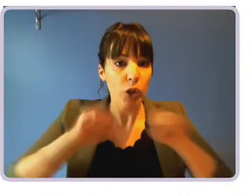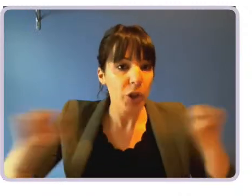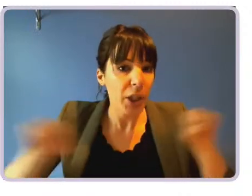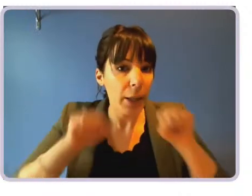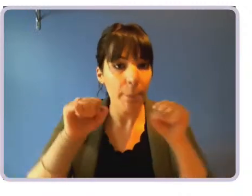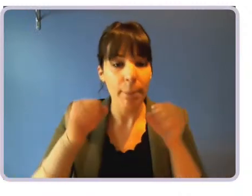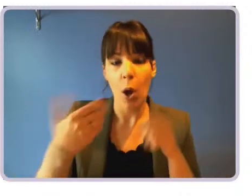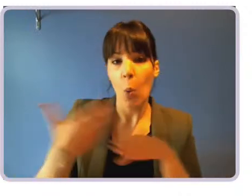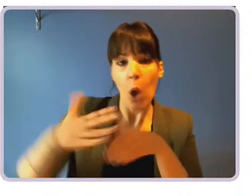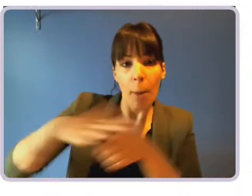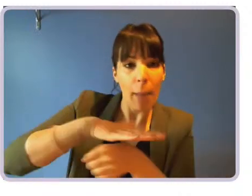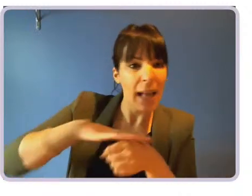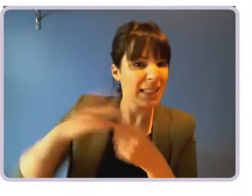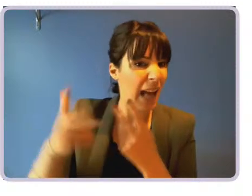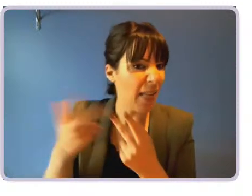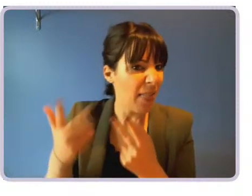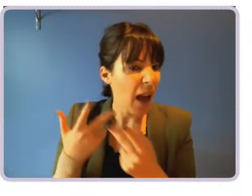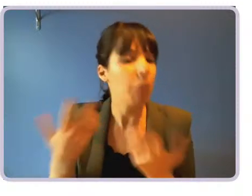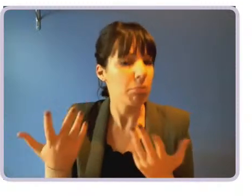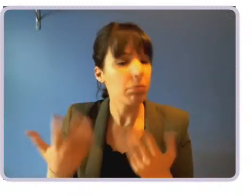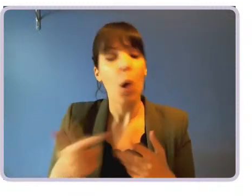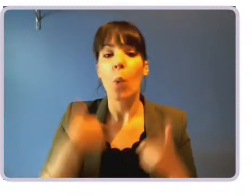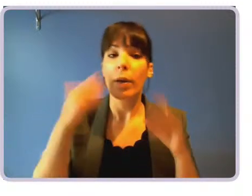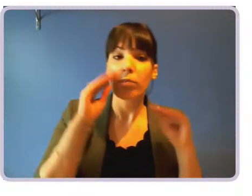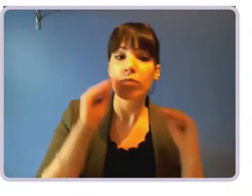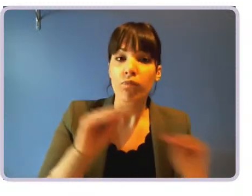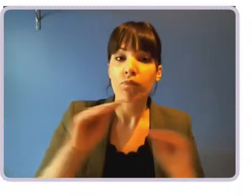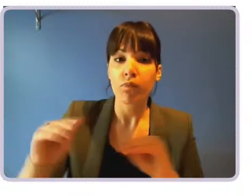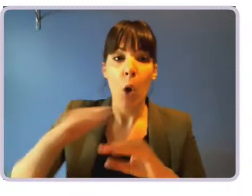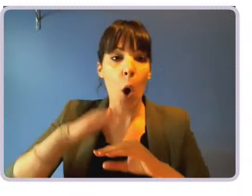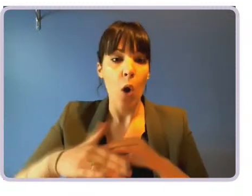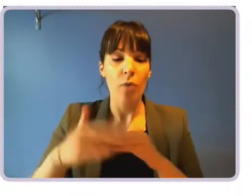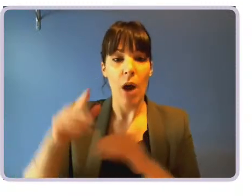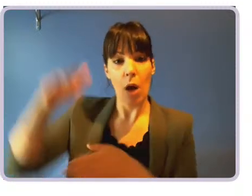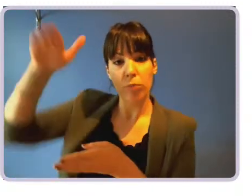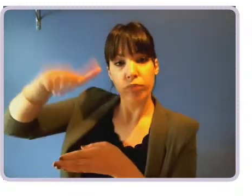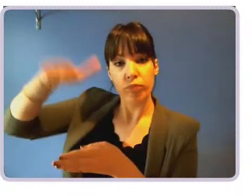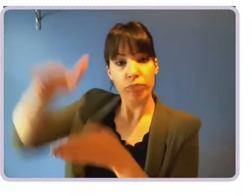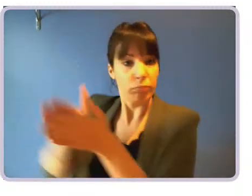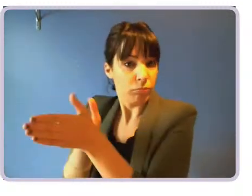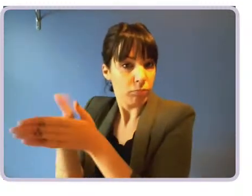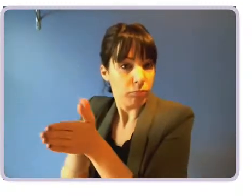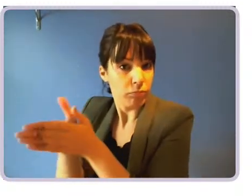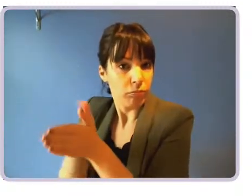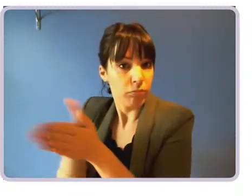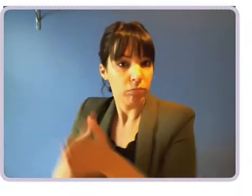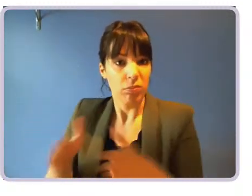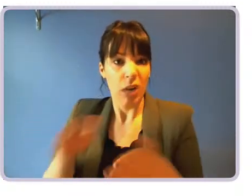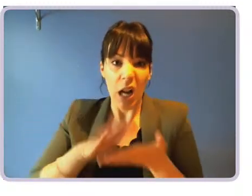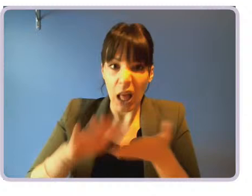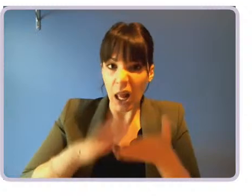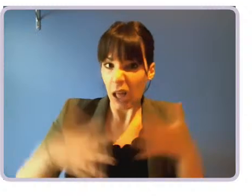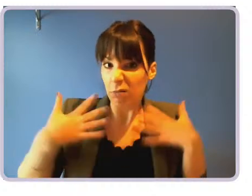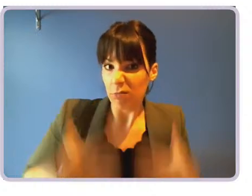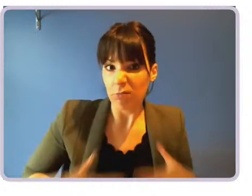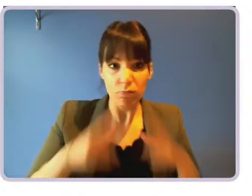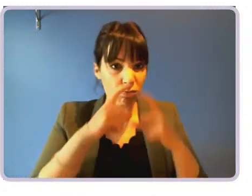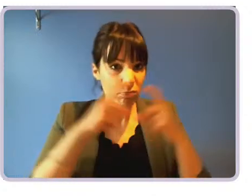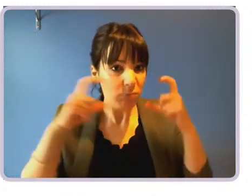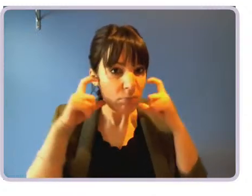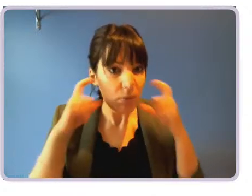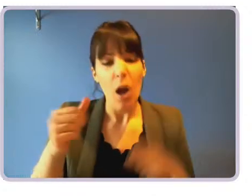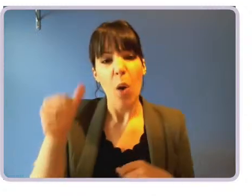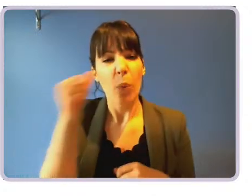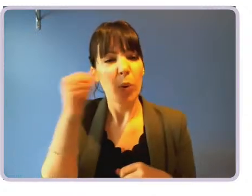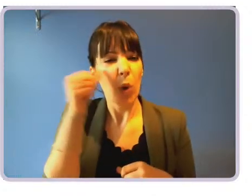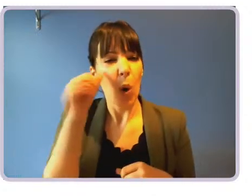and personal hygiene practices from, as you've all probably got, frequent hand washing